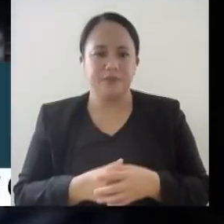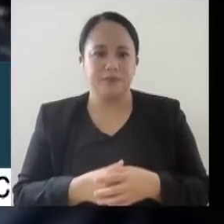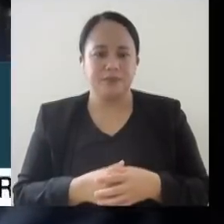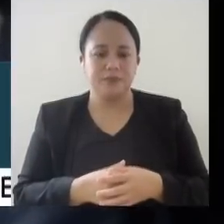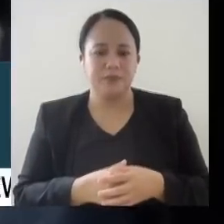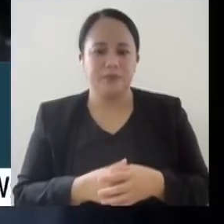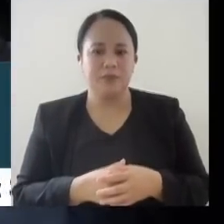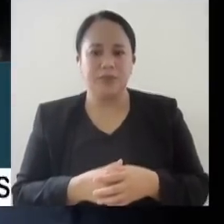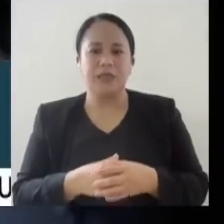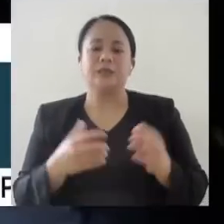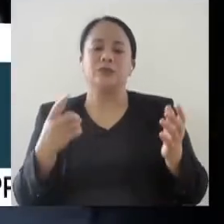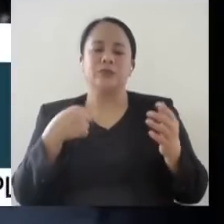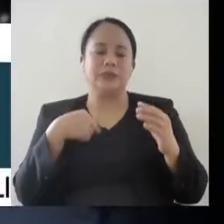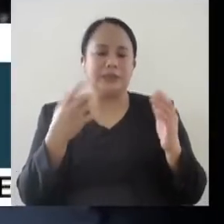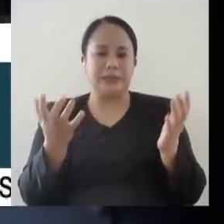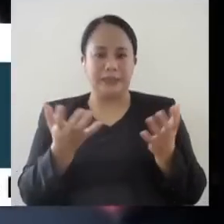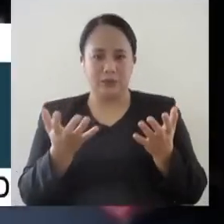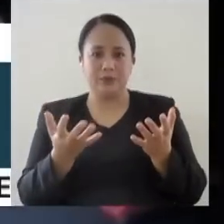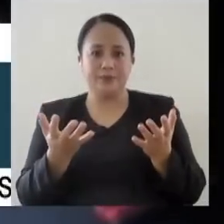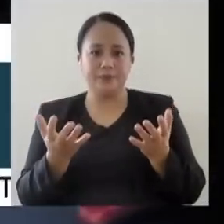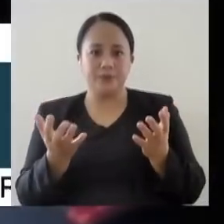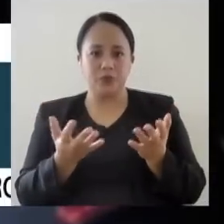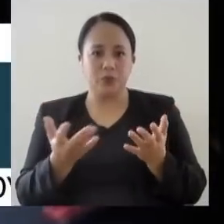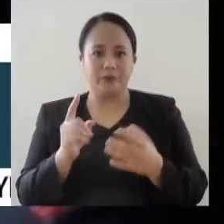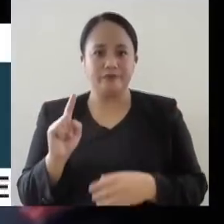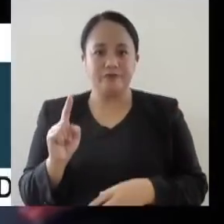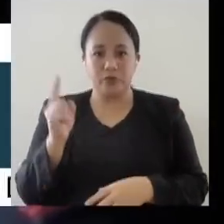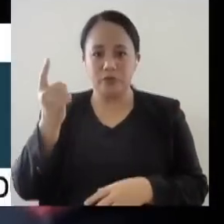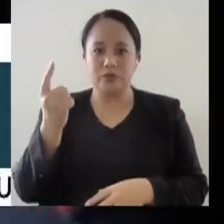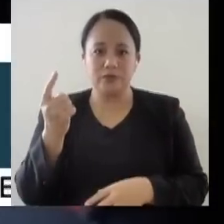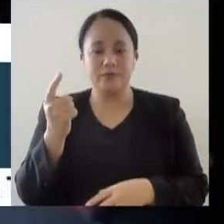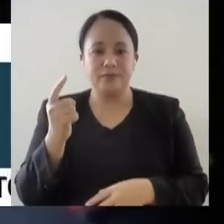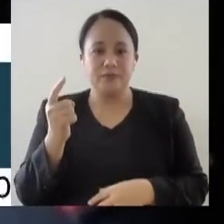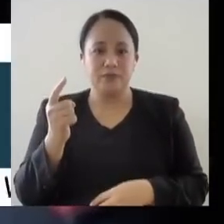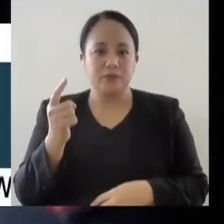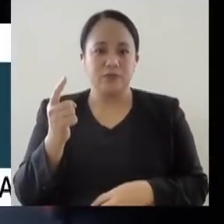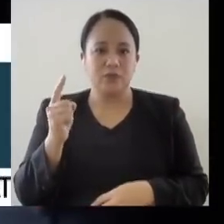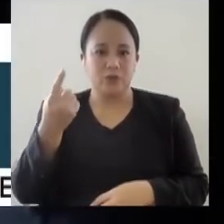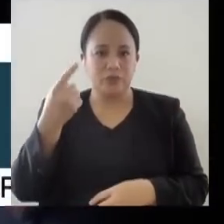Nandito lang ako para unang-una to extend our